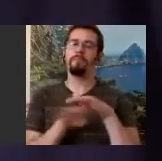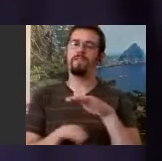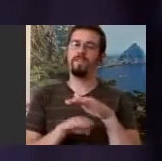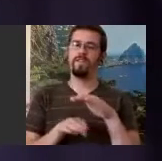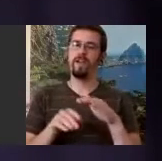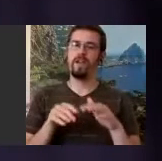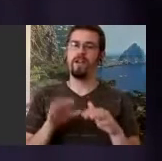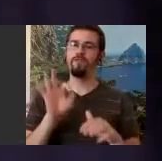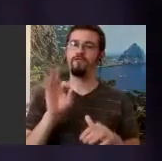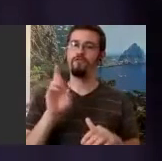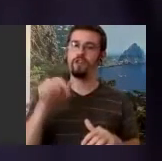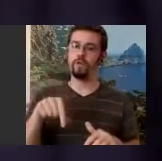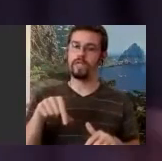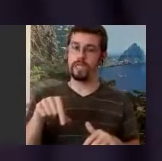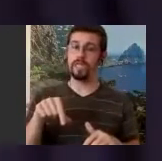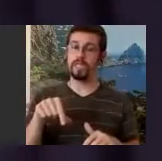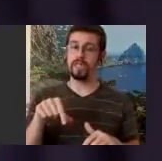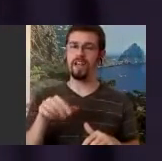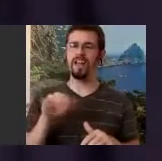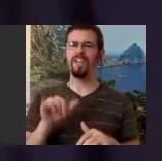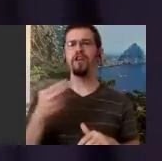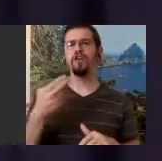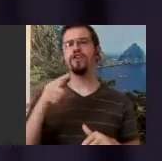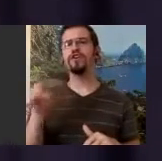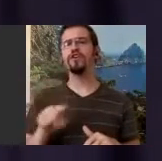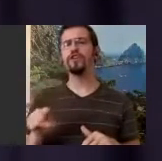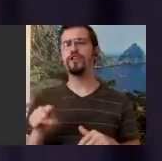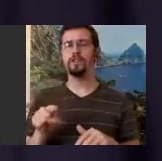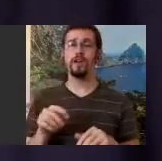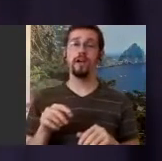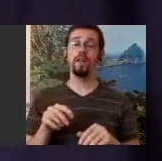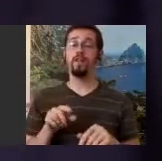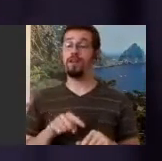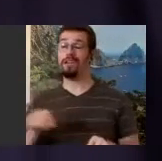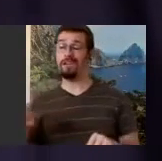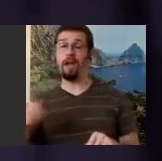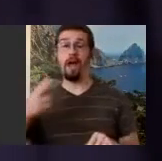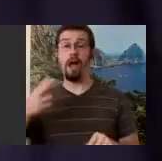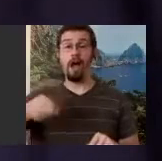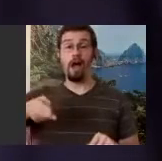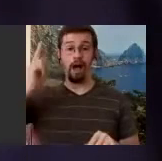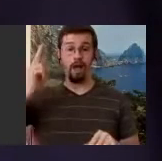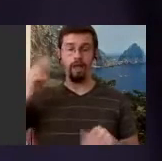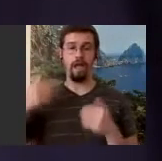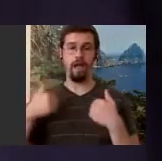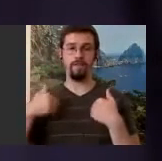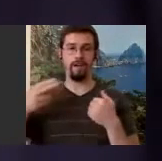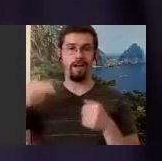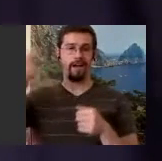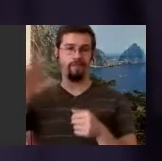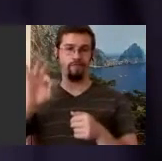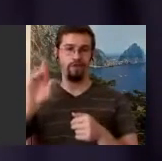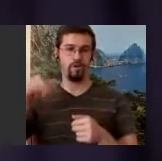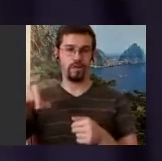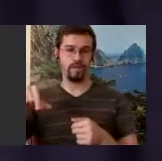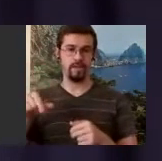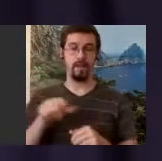hertz, and lower notes have a lower fundamental frequency expressed in hertz. And then